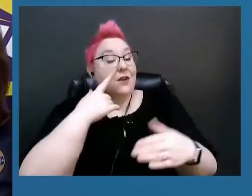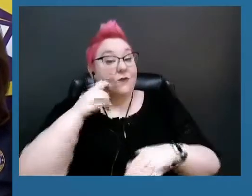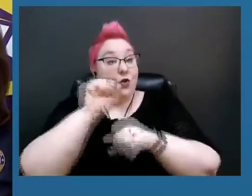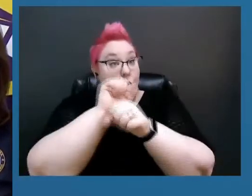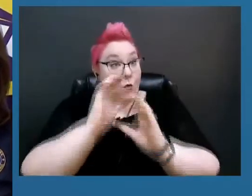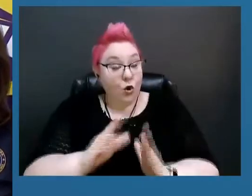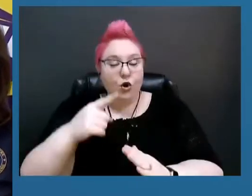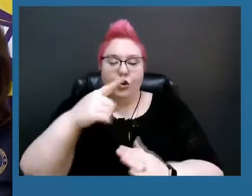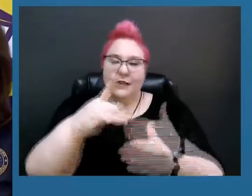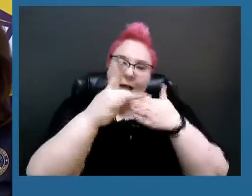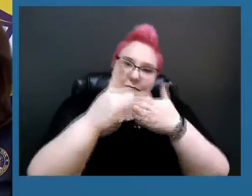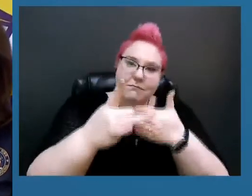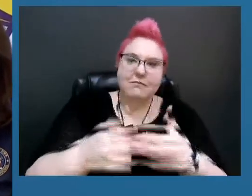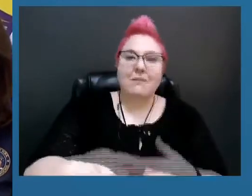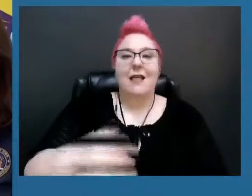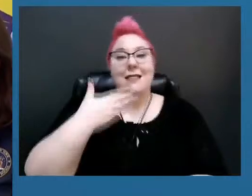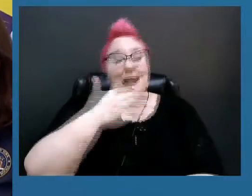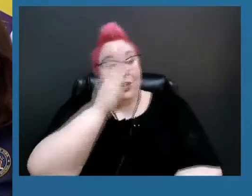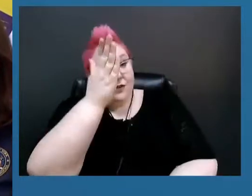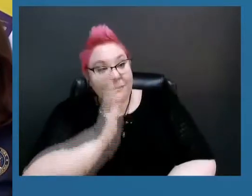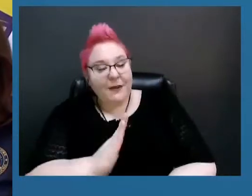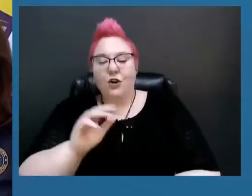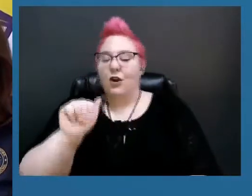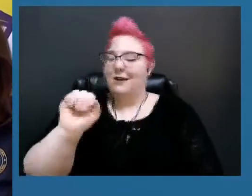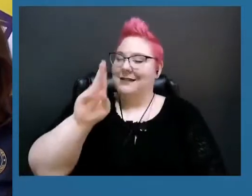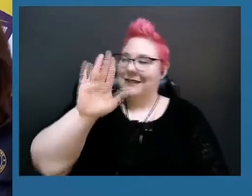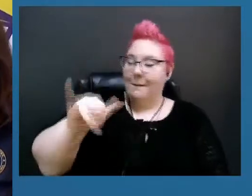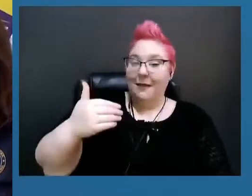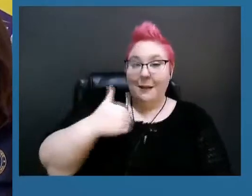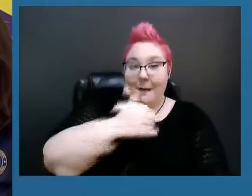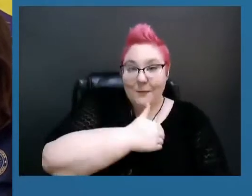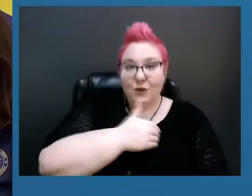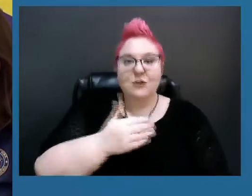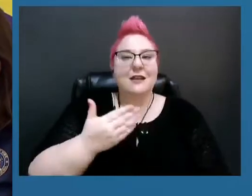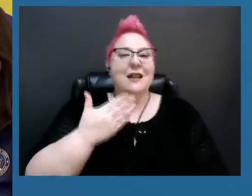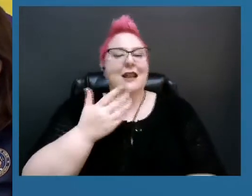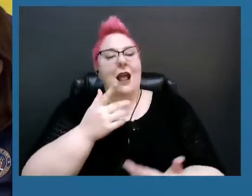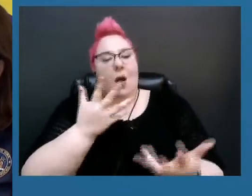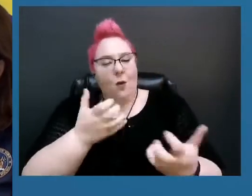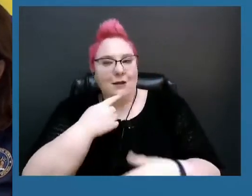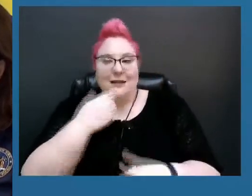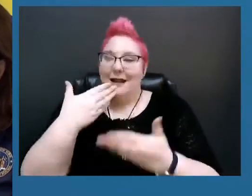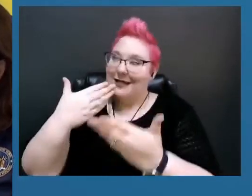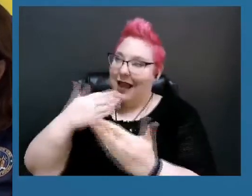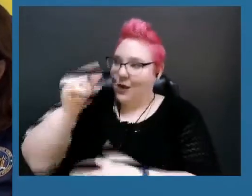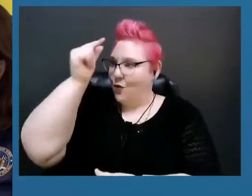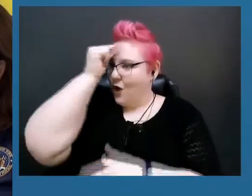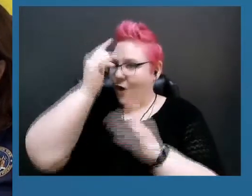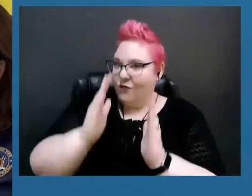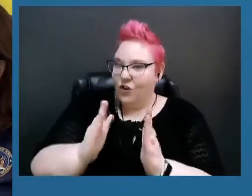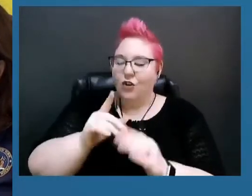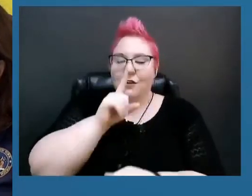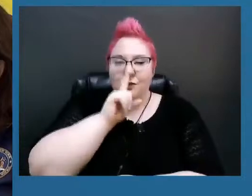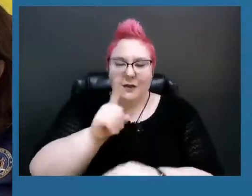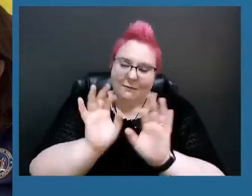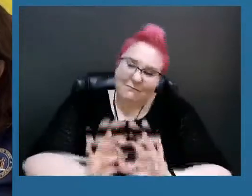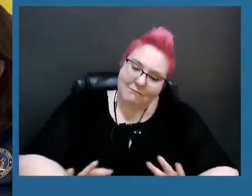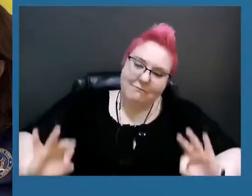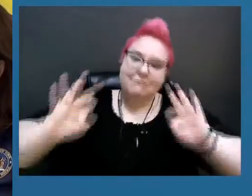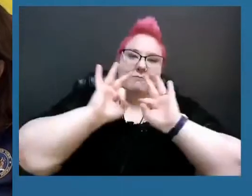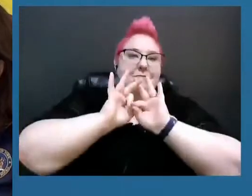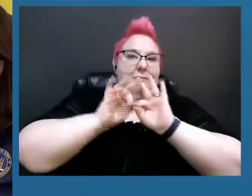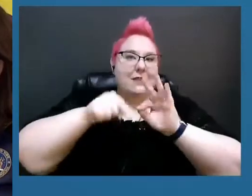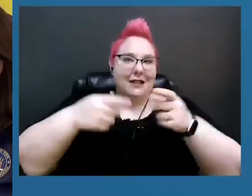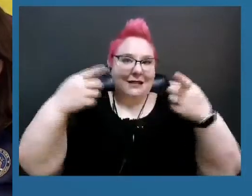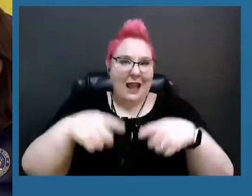you to the Speaker. Thank you, Assembly Member. And I want to say just deep, deep thank you to the Governor, who was so instrumental to make this happen, a true